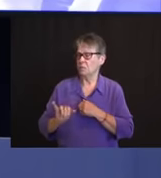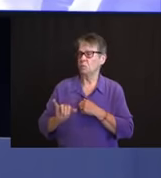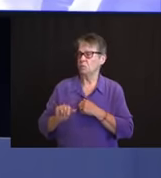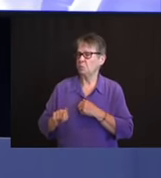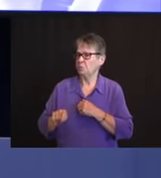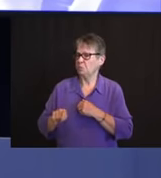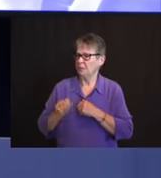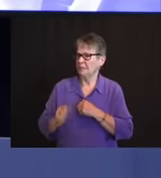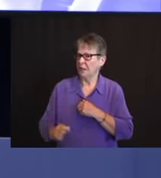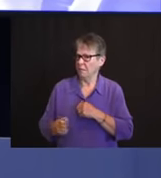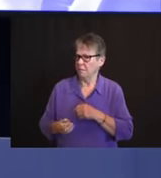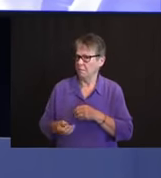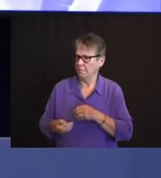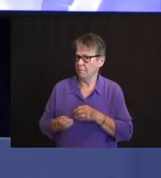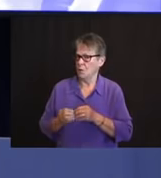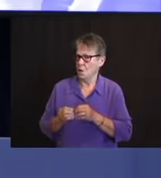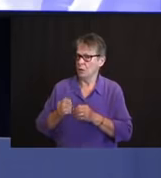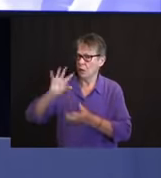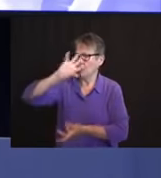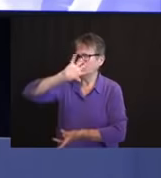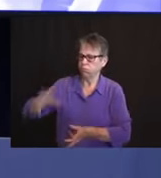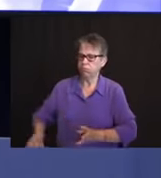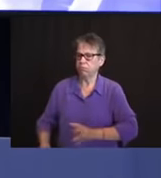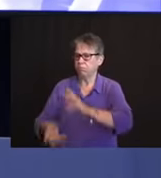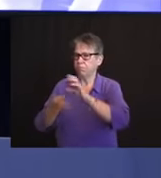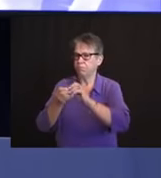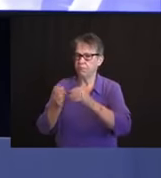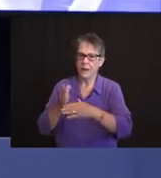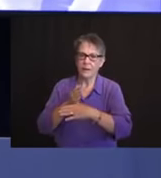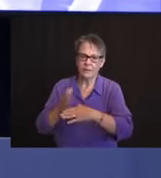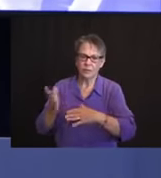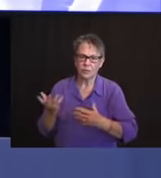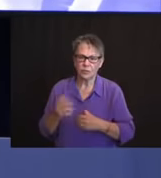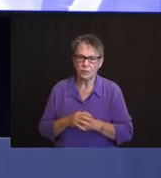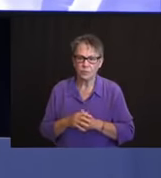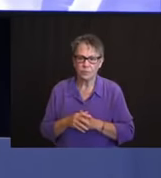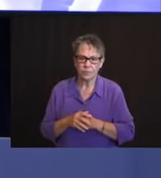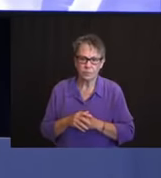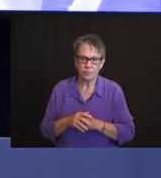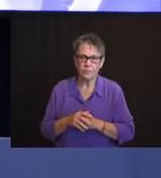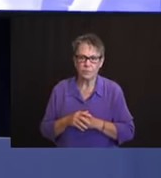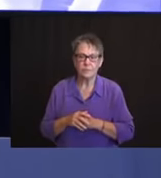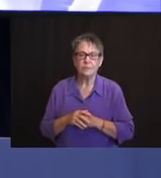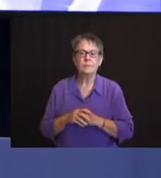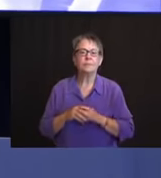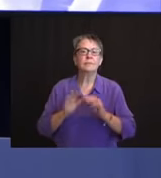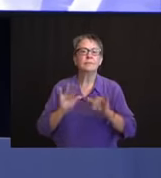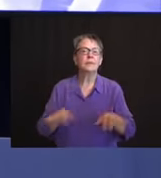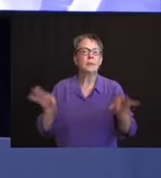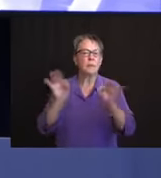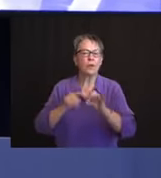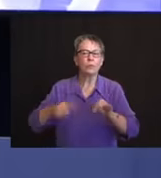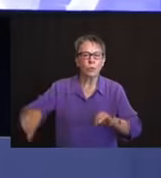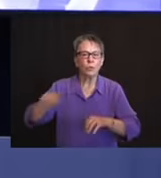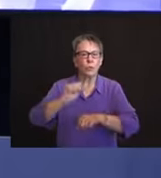That concludes my daily report. Stay connected, stay safe, stay healthy, and get tested. Thank